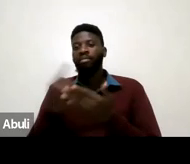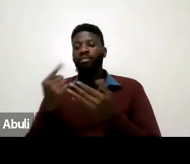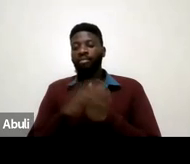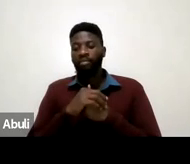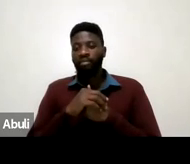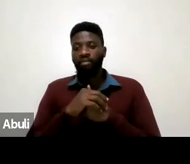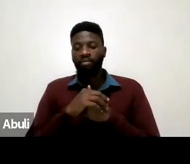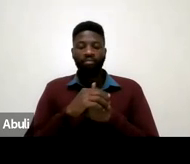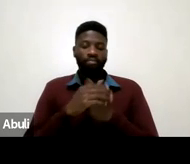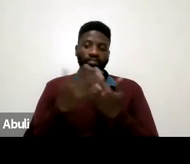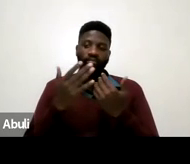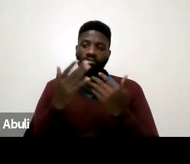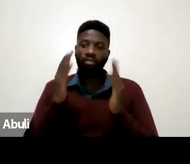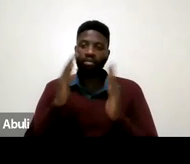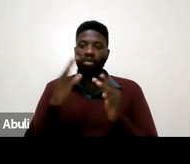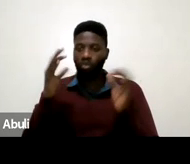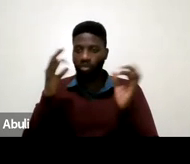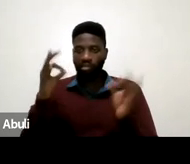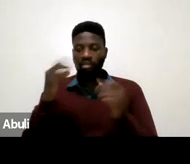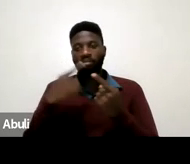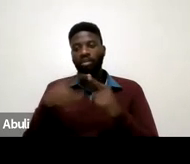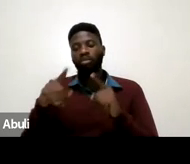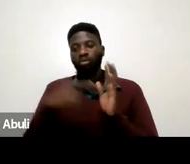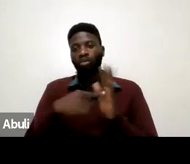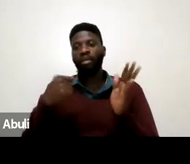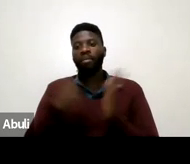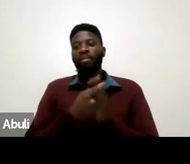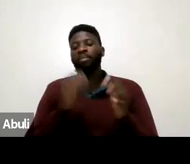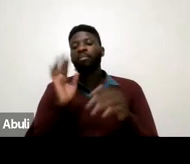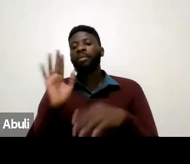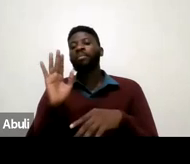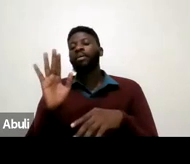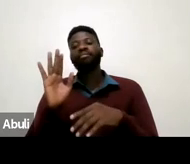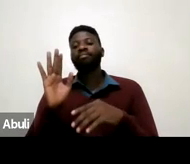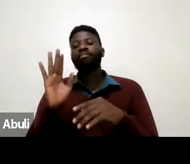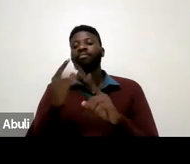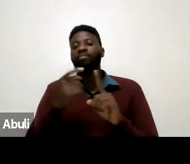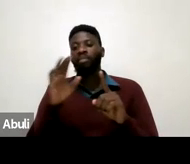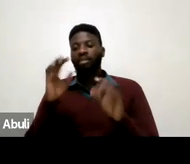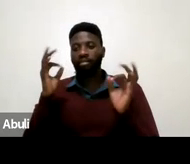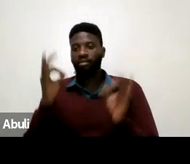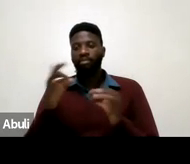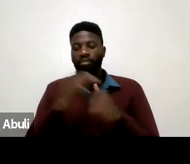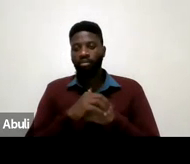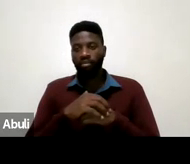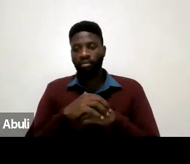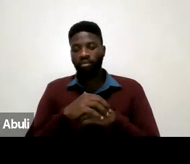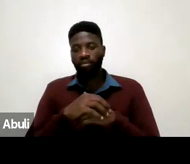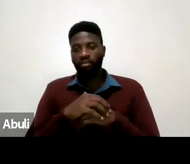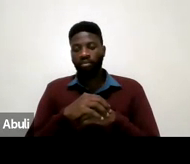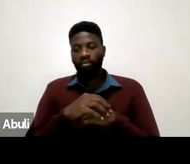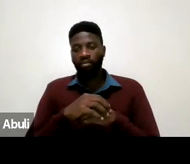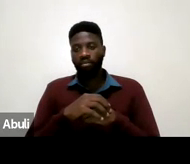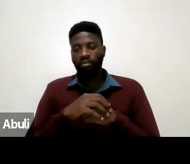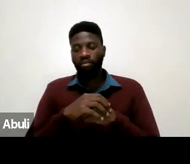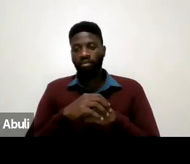Those are personal choices, but it reflects your impact that you create by the decisions you make. I hope my many words in English